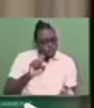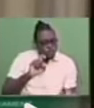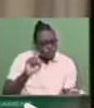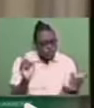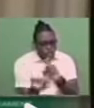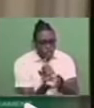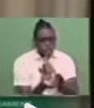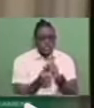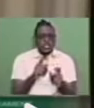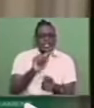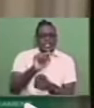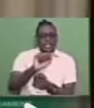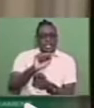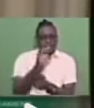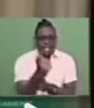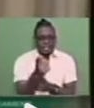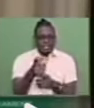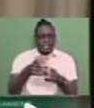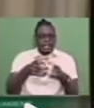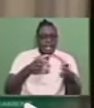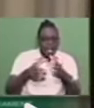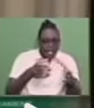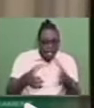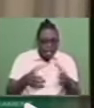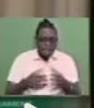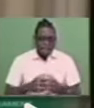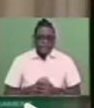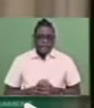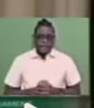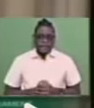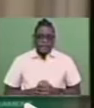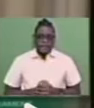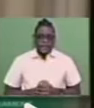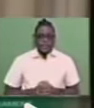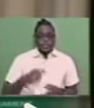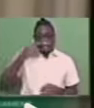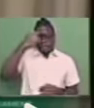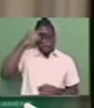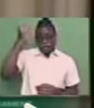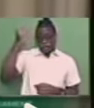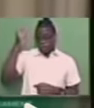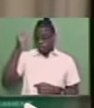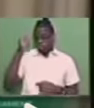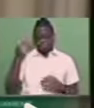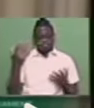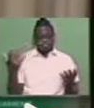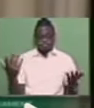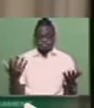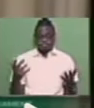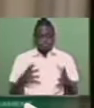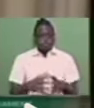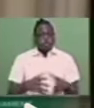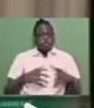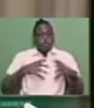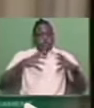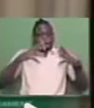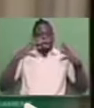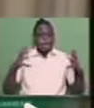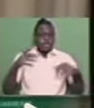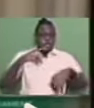or otherwise with respect to the number of times that such exemptions can be given.